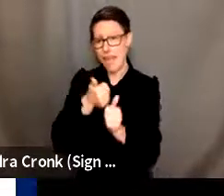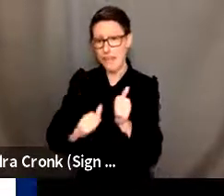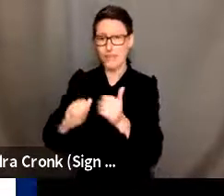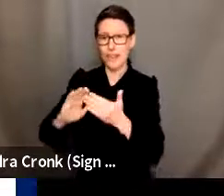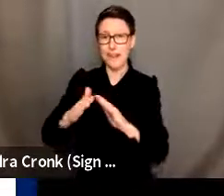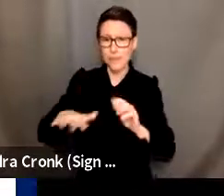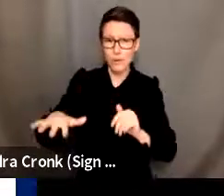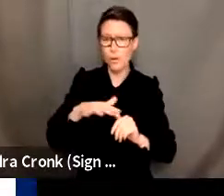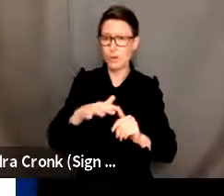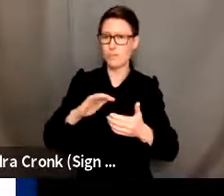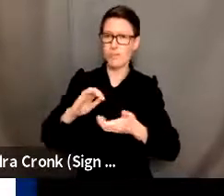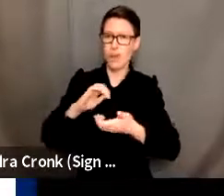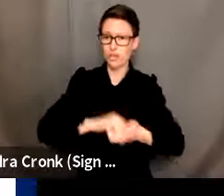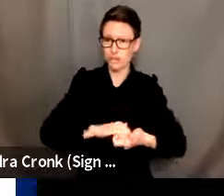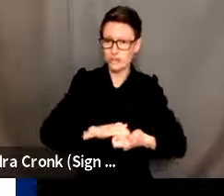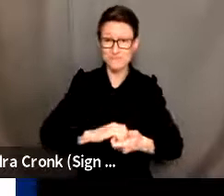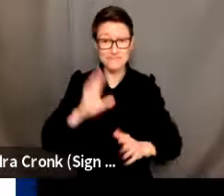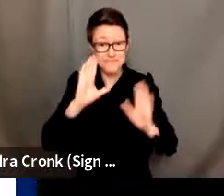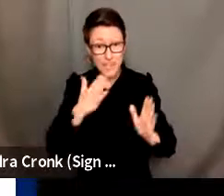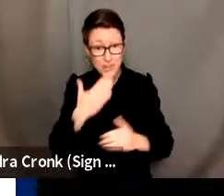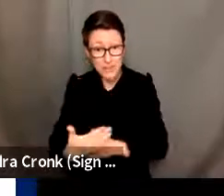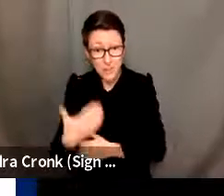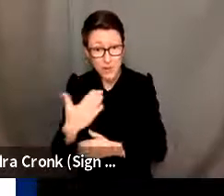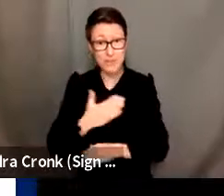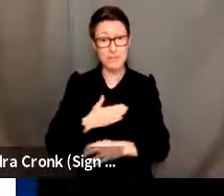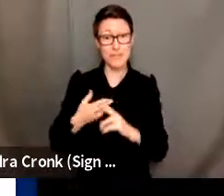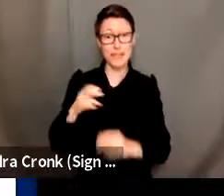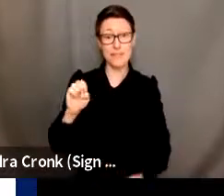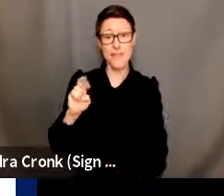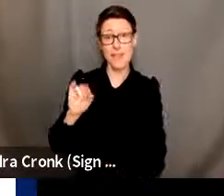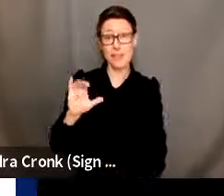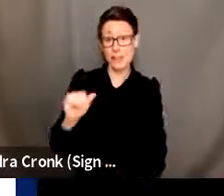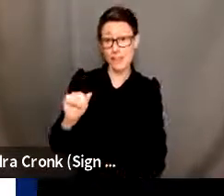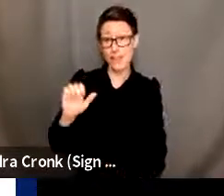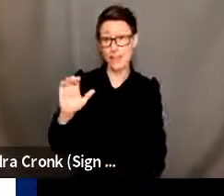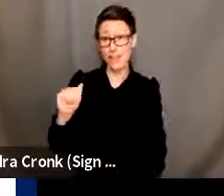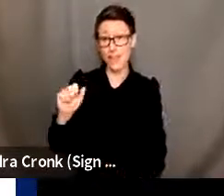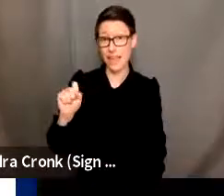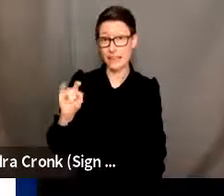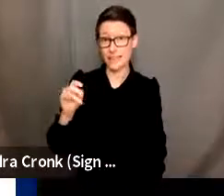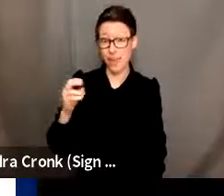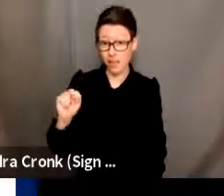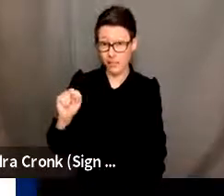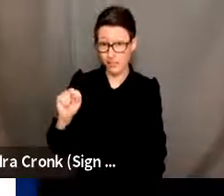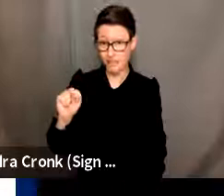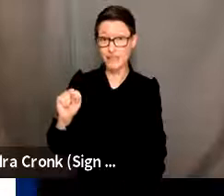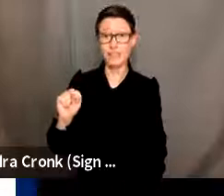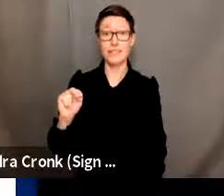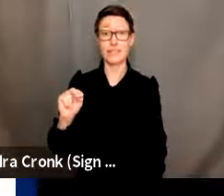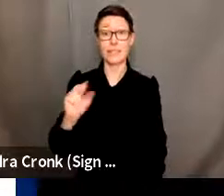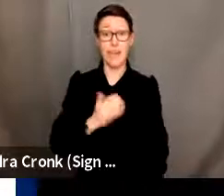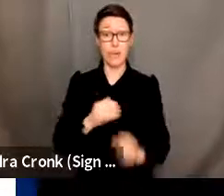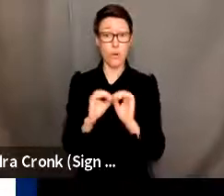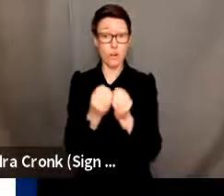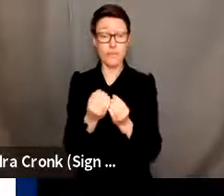morning, everyone. Again, my name is Erica Castanon, and I'll be sharing from Every Neighborhood Partnership. So we are a local CBO that